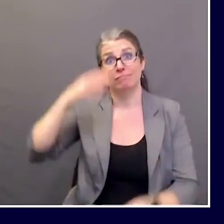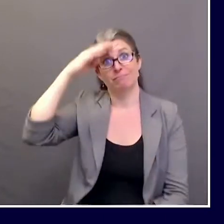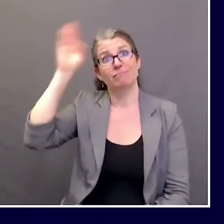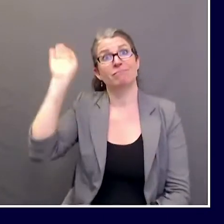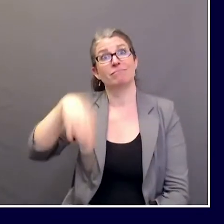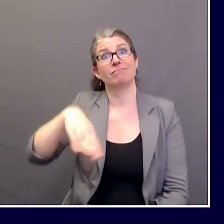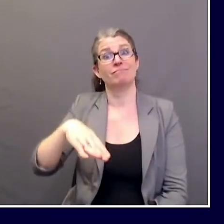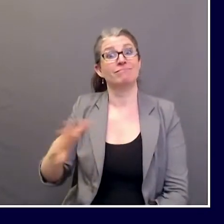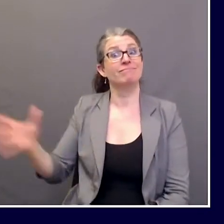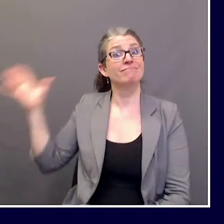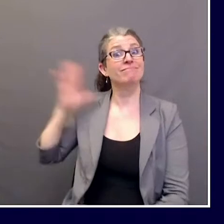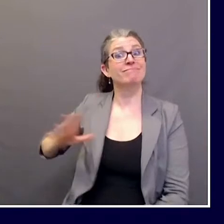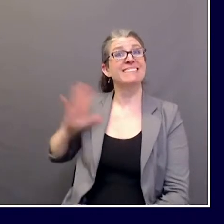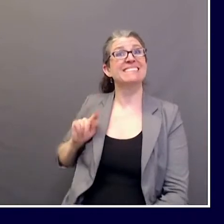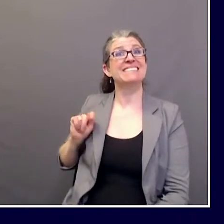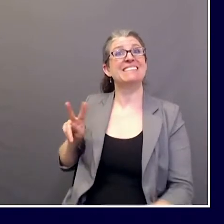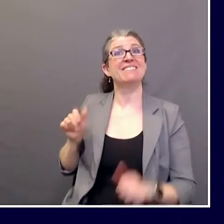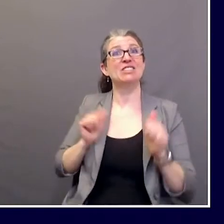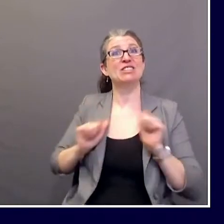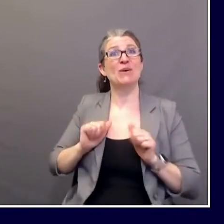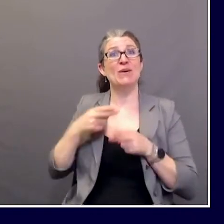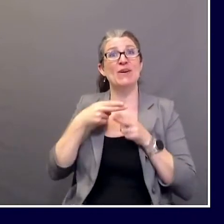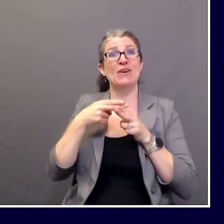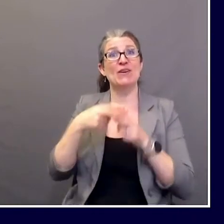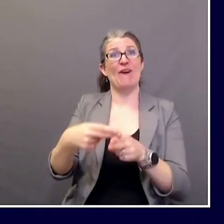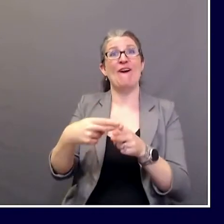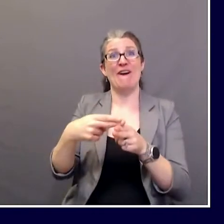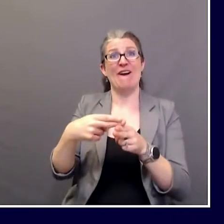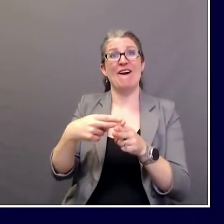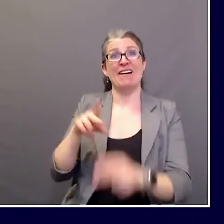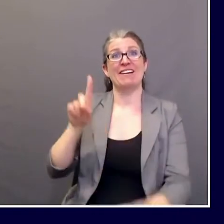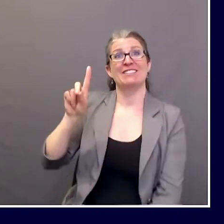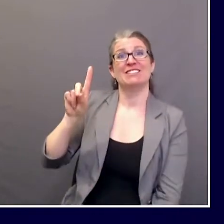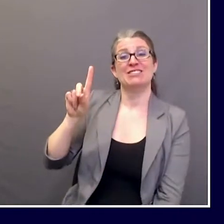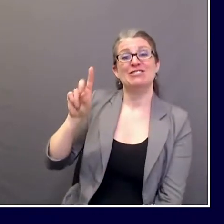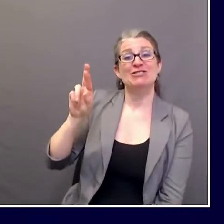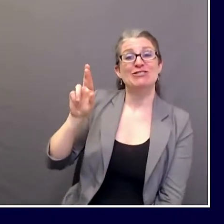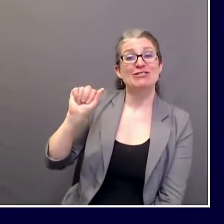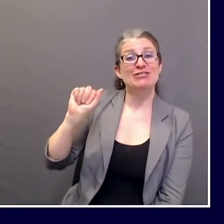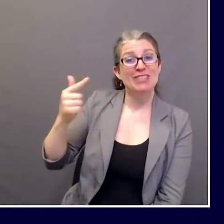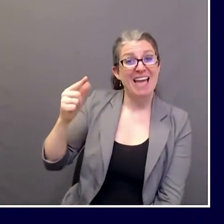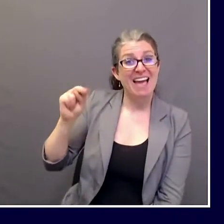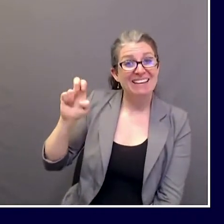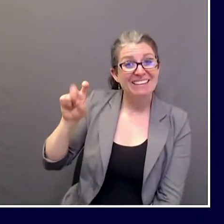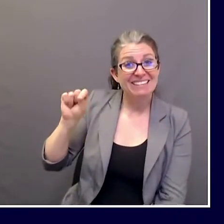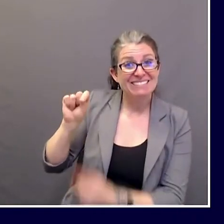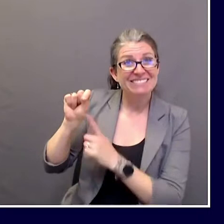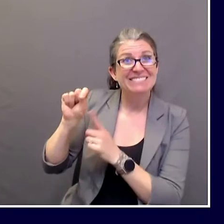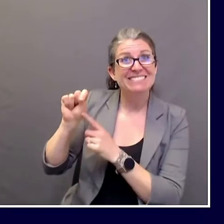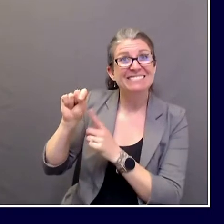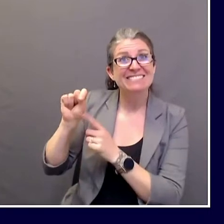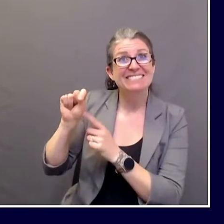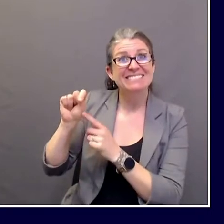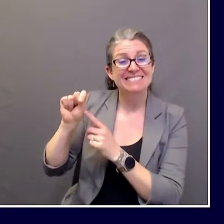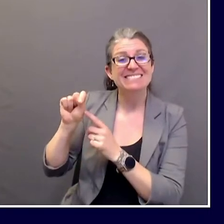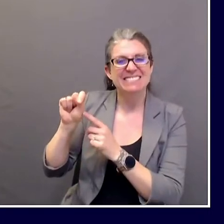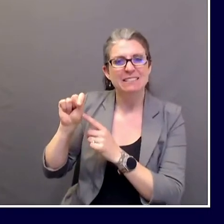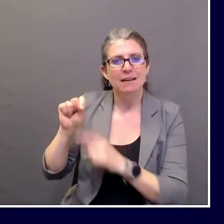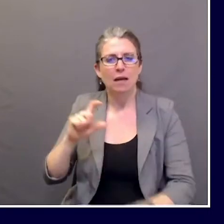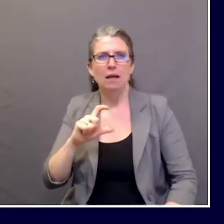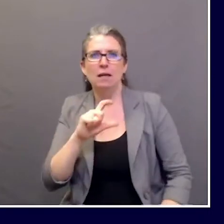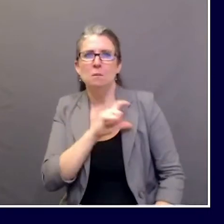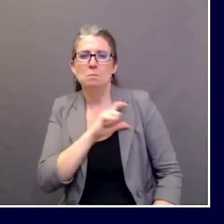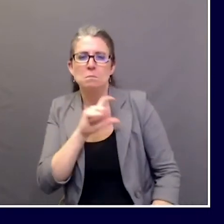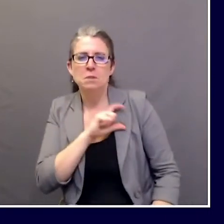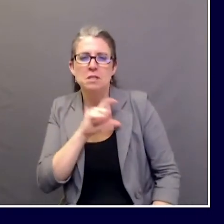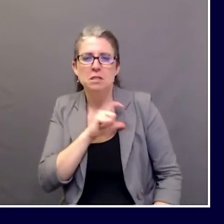Smith. And Joe Friday would always say when he was interrogating a suspect or witness, just the facts, ma'am, just